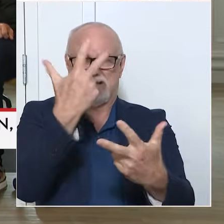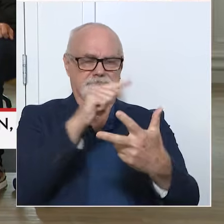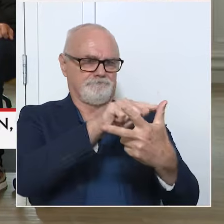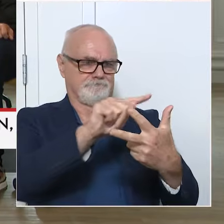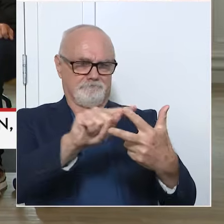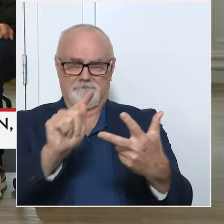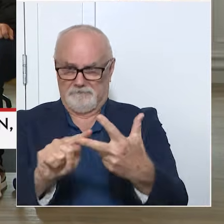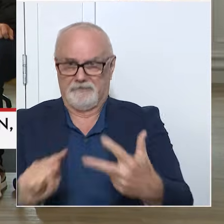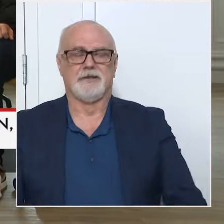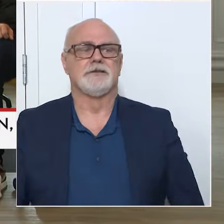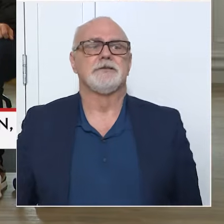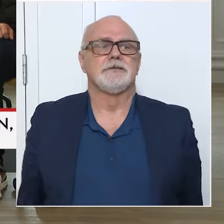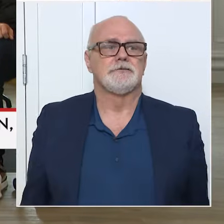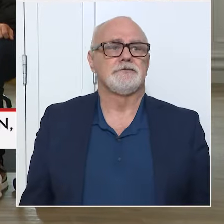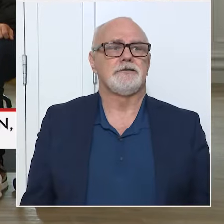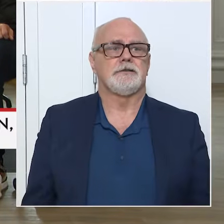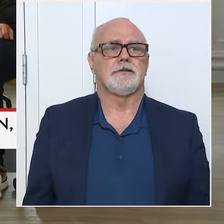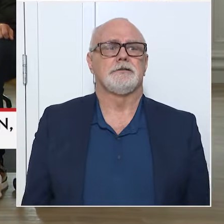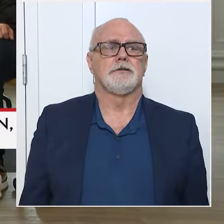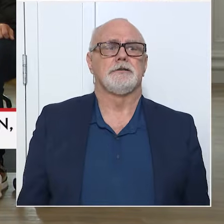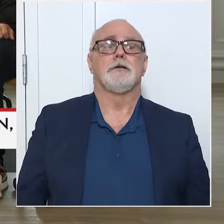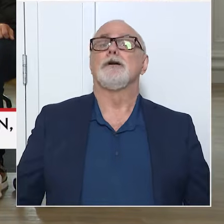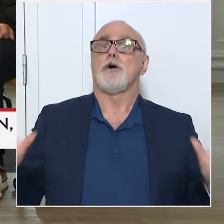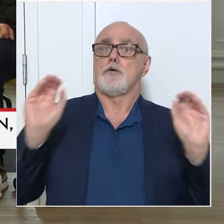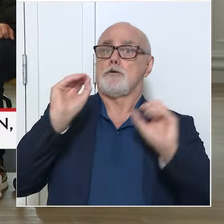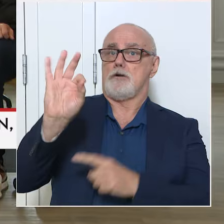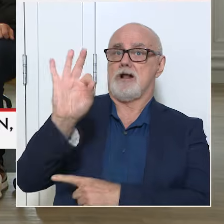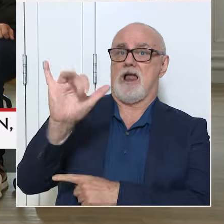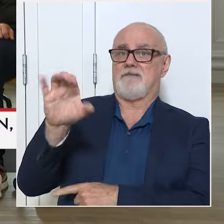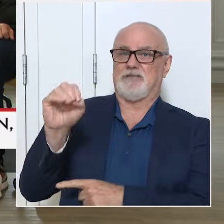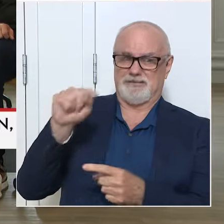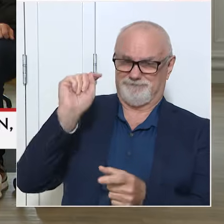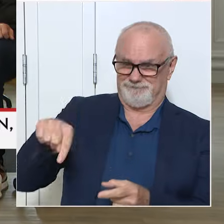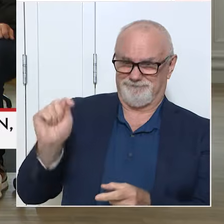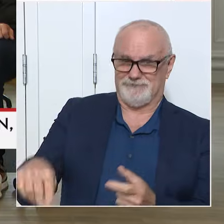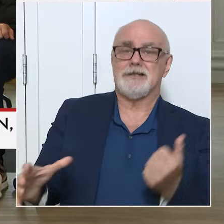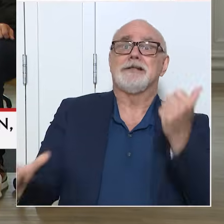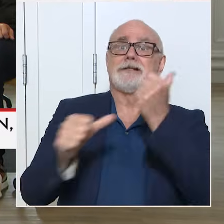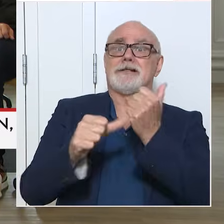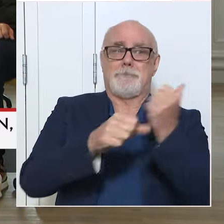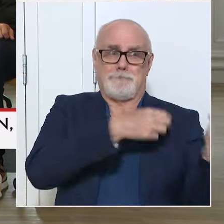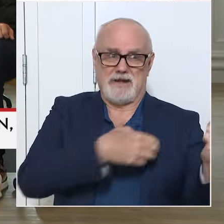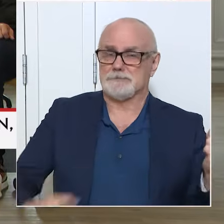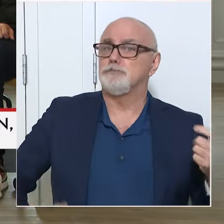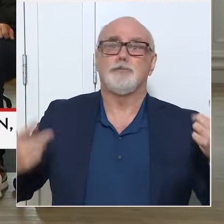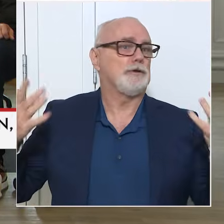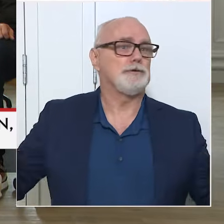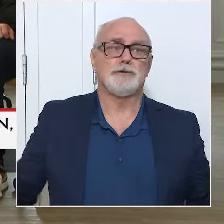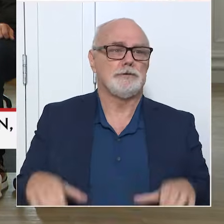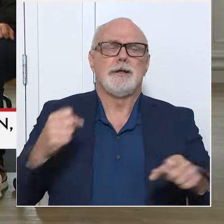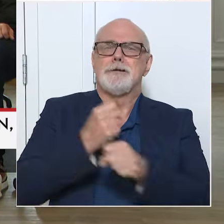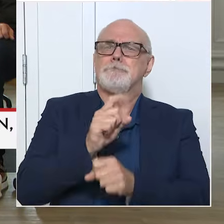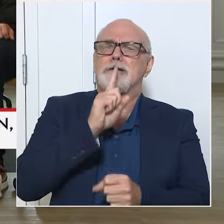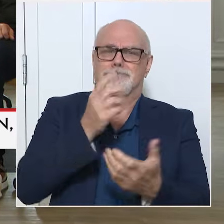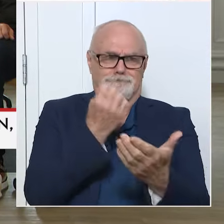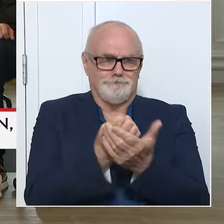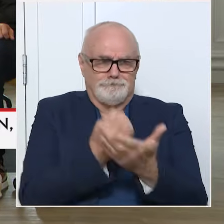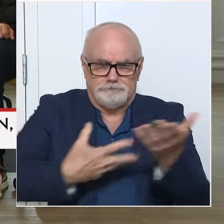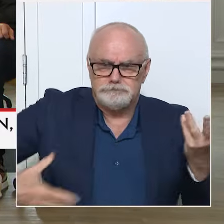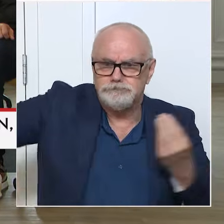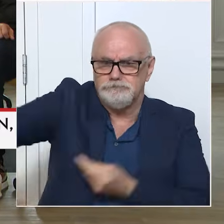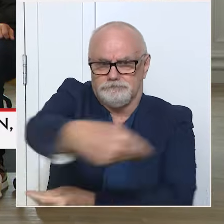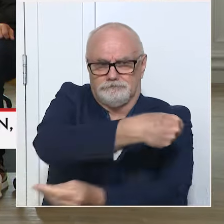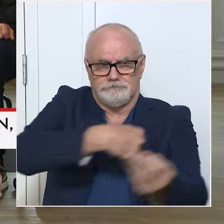is to drive equitable economic development across all 8 wards, and that means creating good jobs, supporting